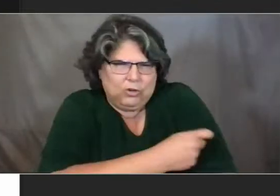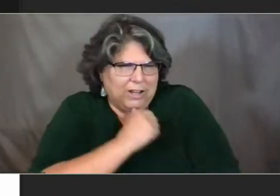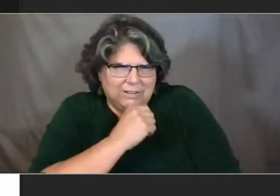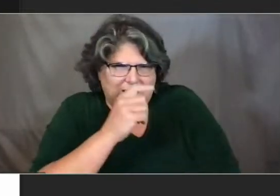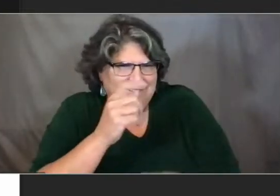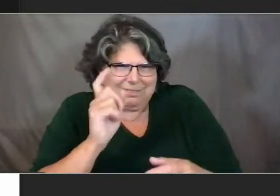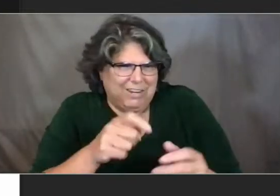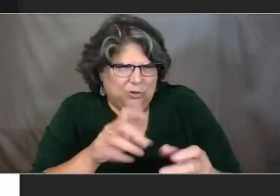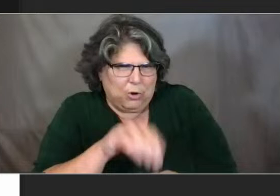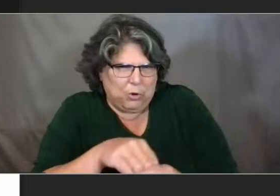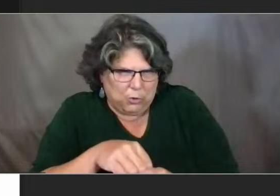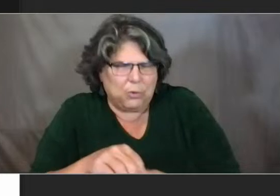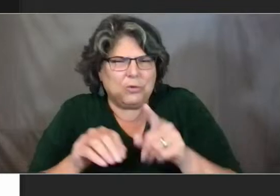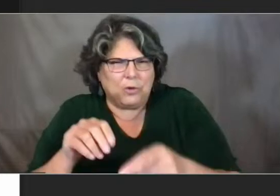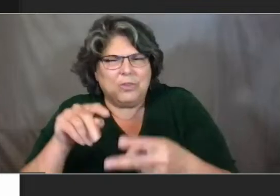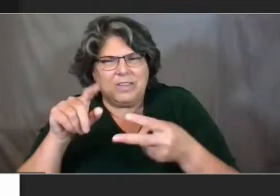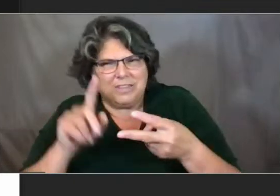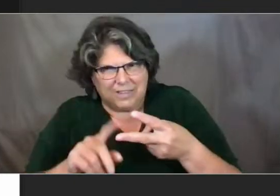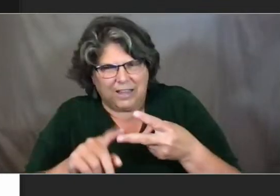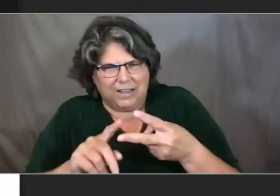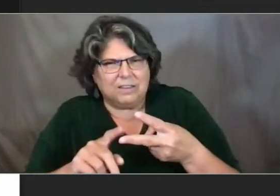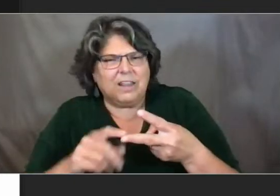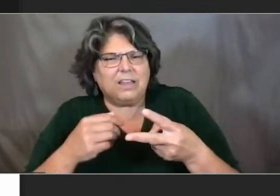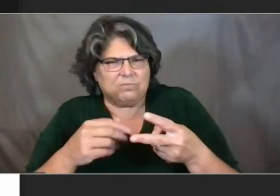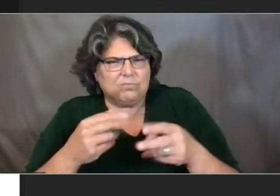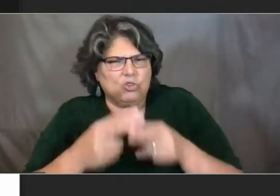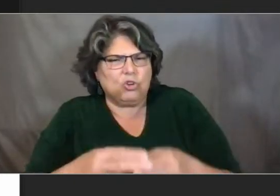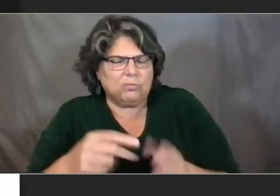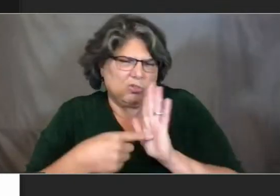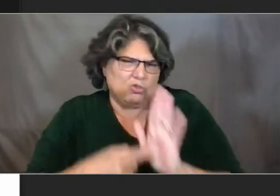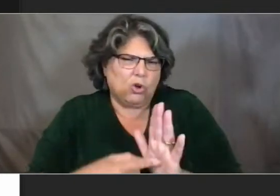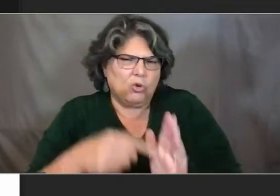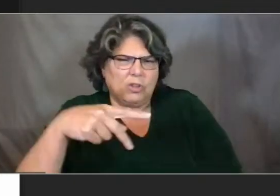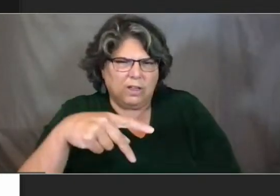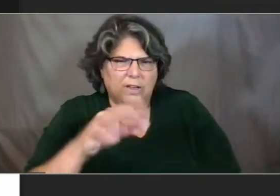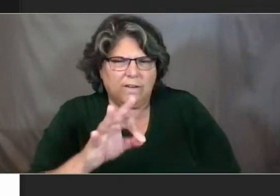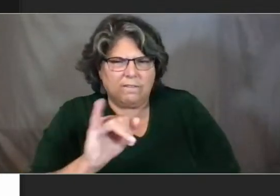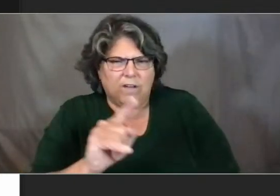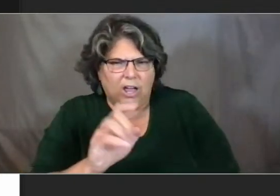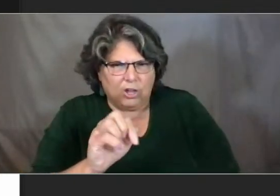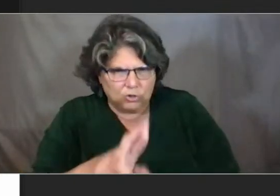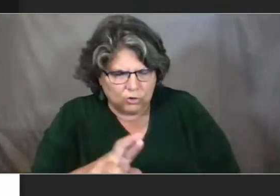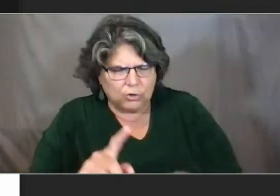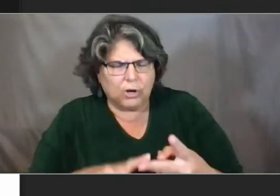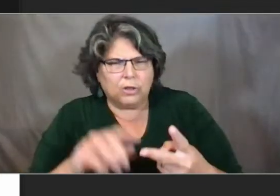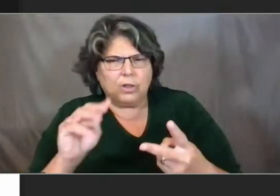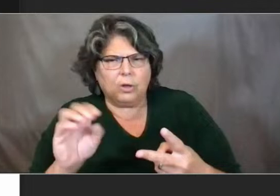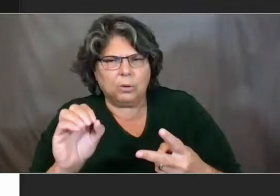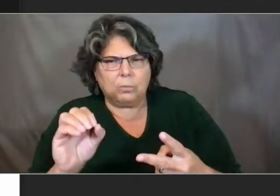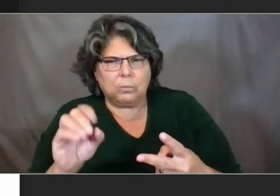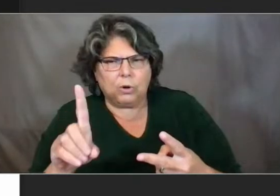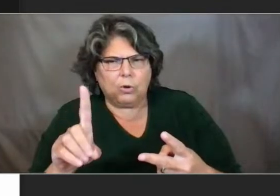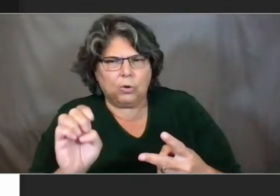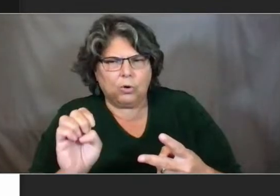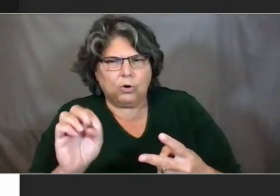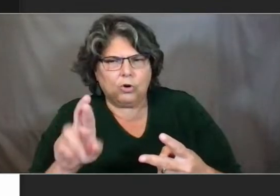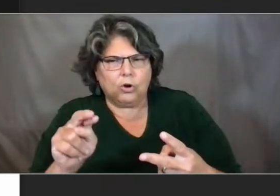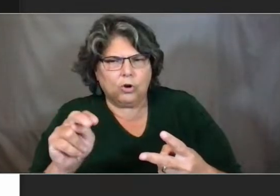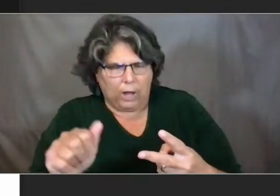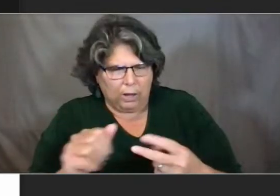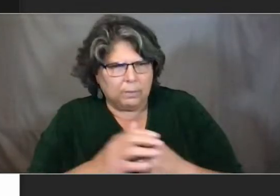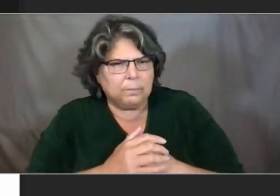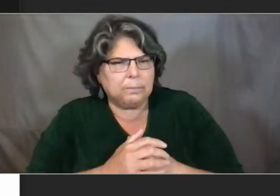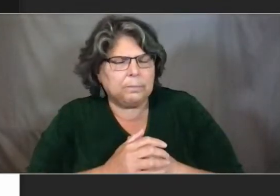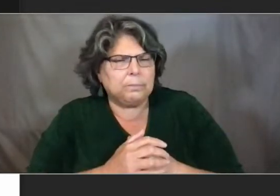for this graph, you've got Pfizer and Moderna. And then there was a question about those